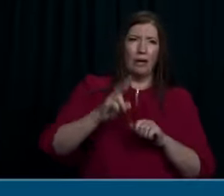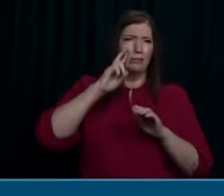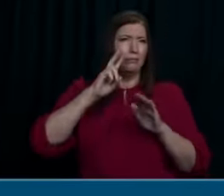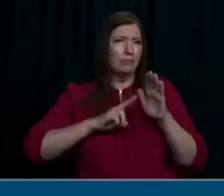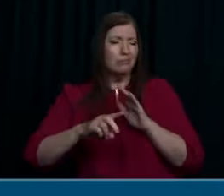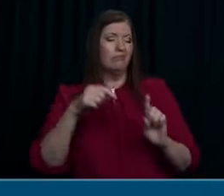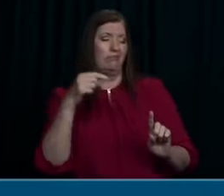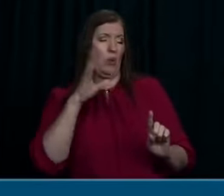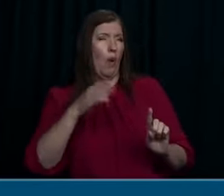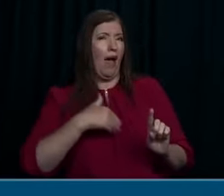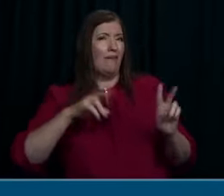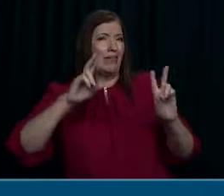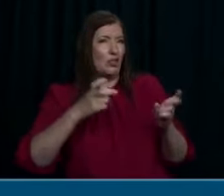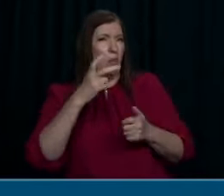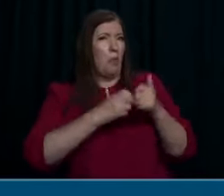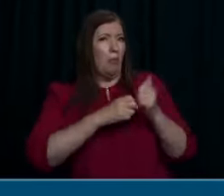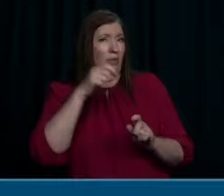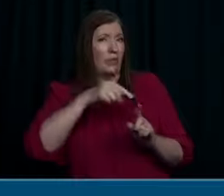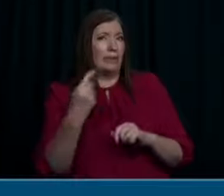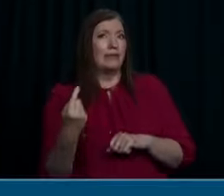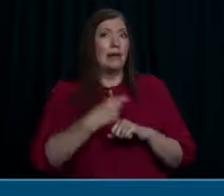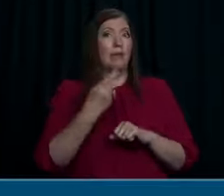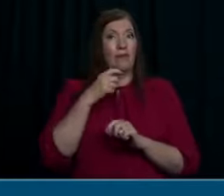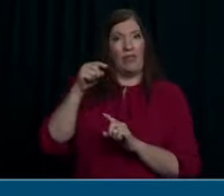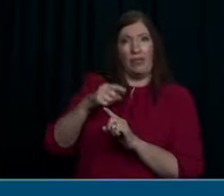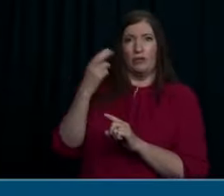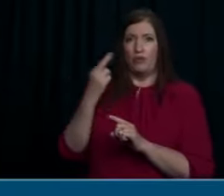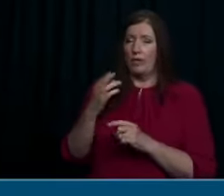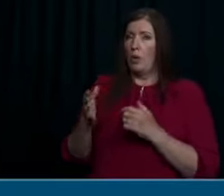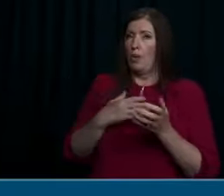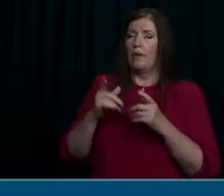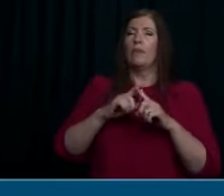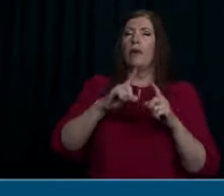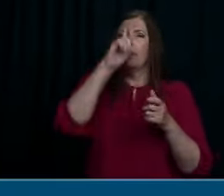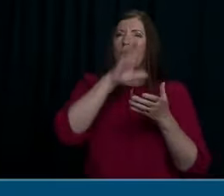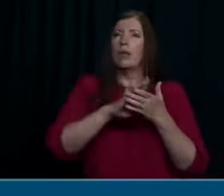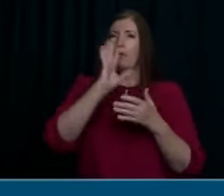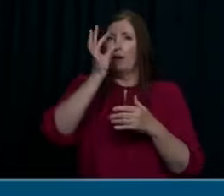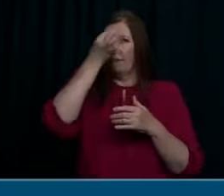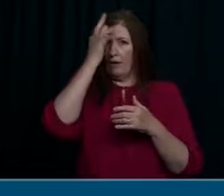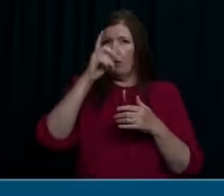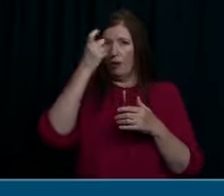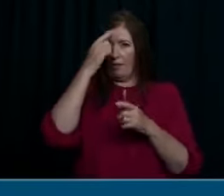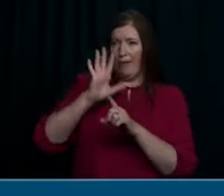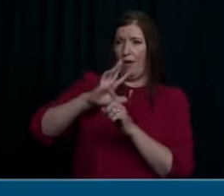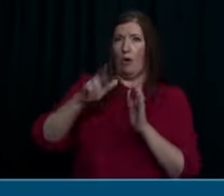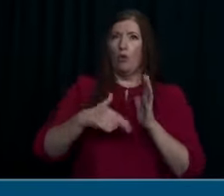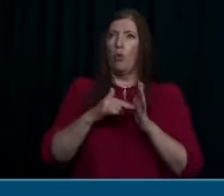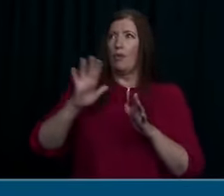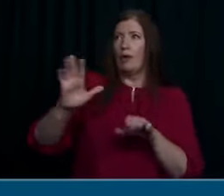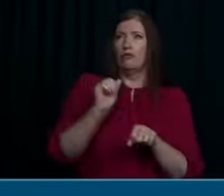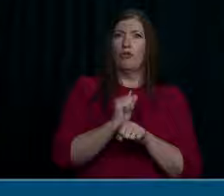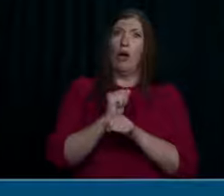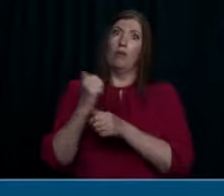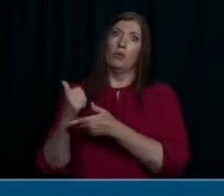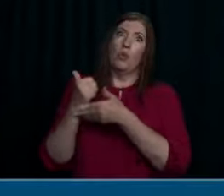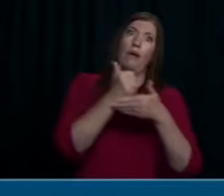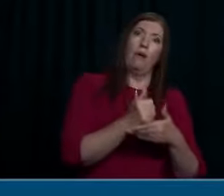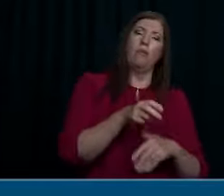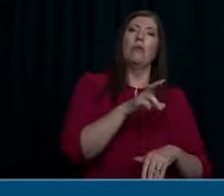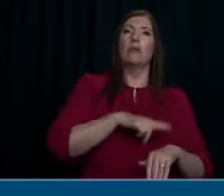issue, you know, on this day because of this or that or whatever. I believe the federal government's role should be to help out the nation as